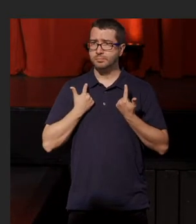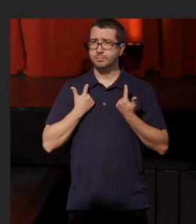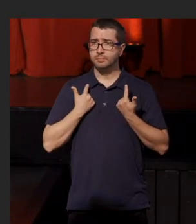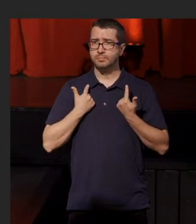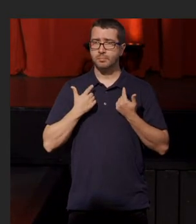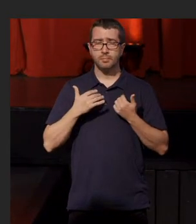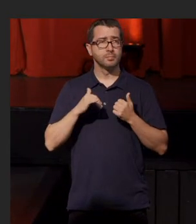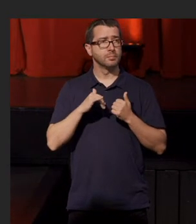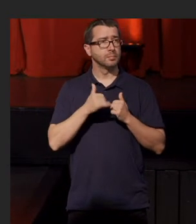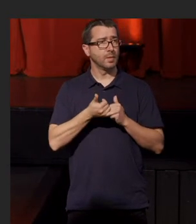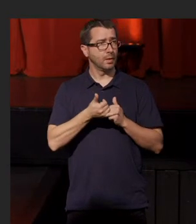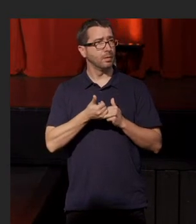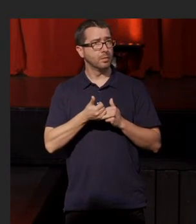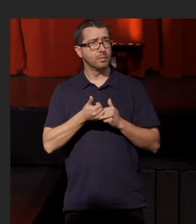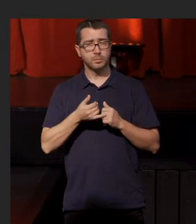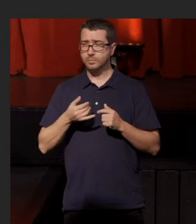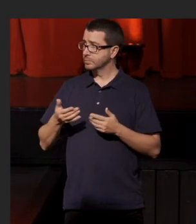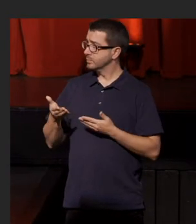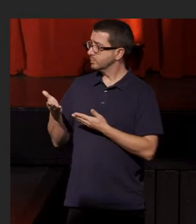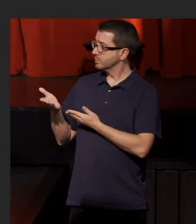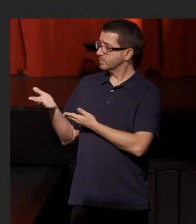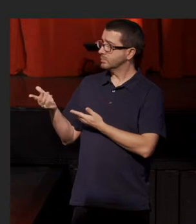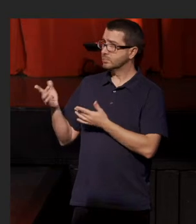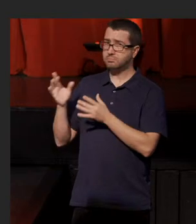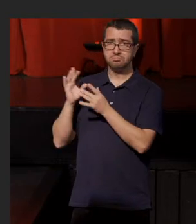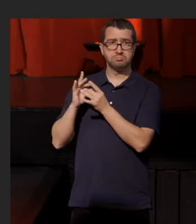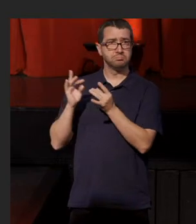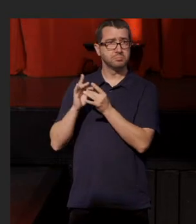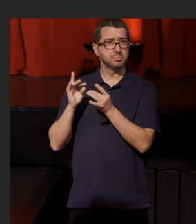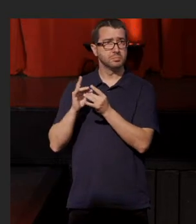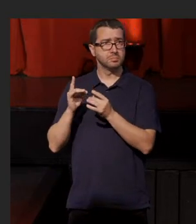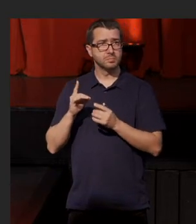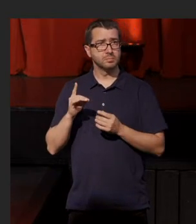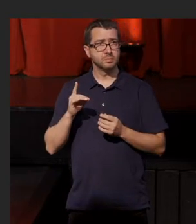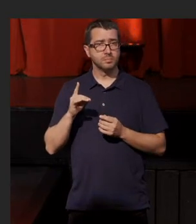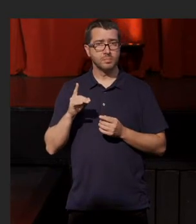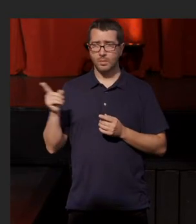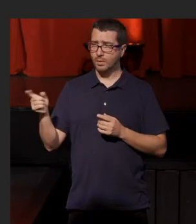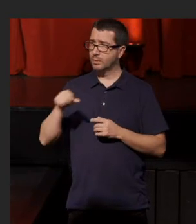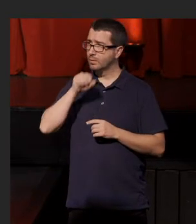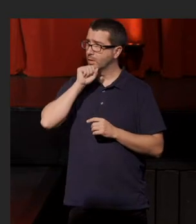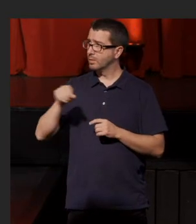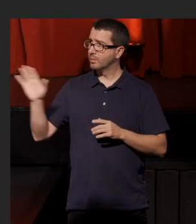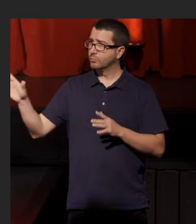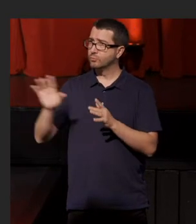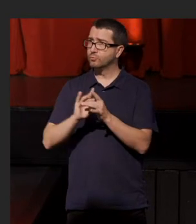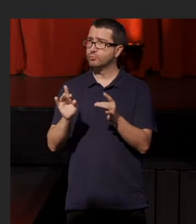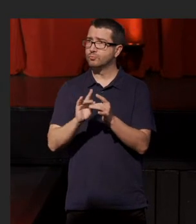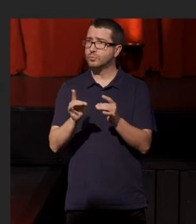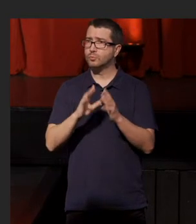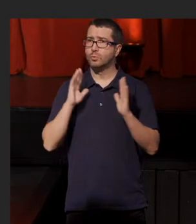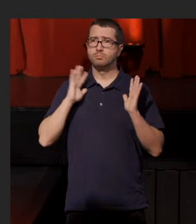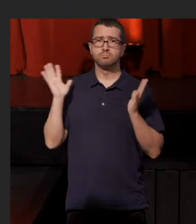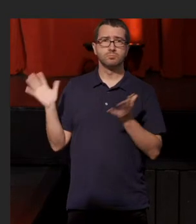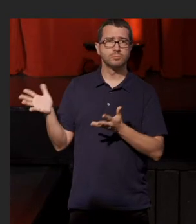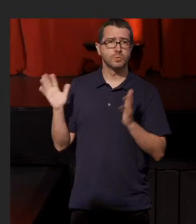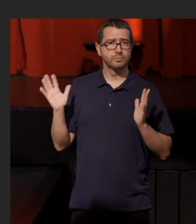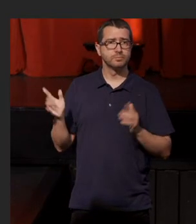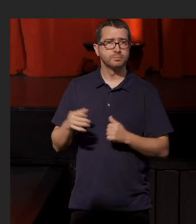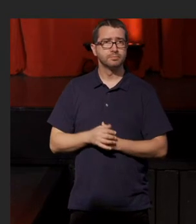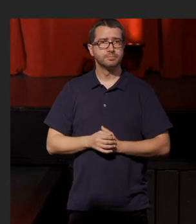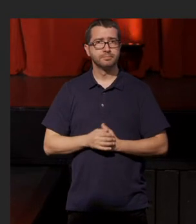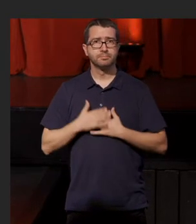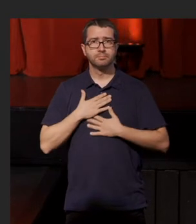the sorts of things that Kathleen pointed out. And I just love that sentiment there, so I will leave it at that. Yes, appreciate